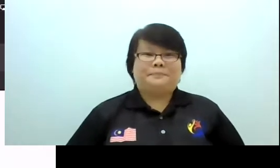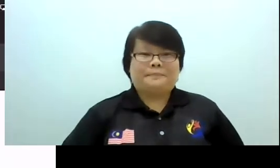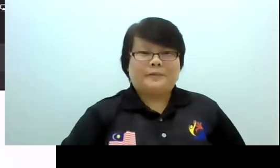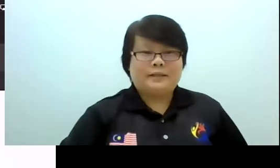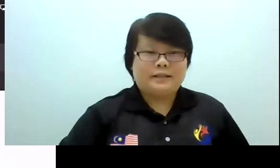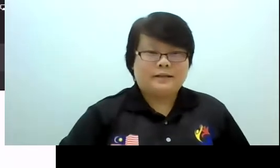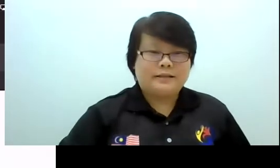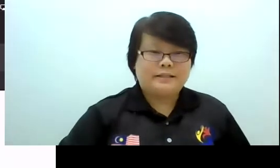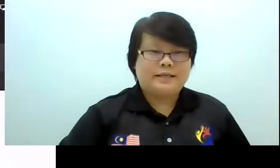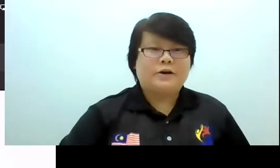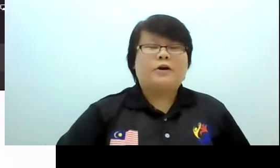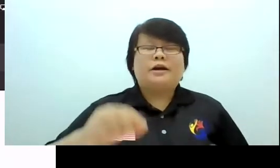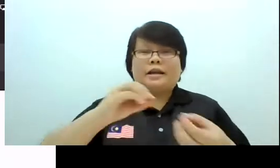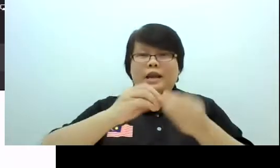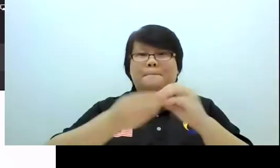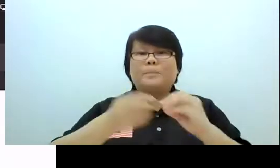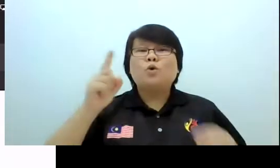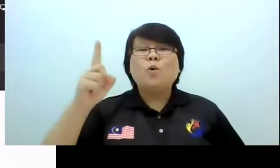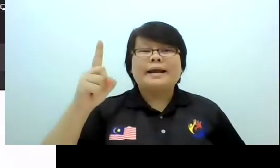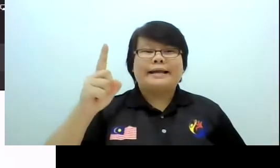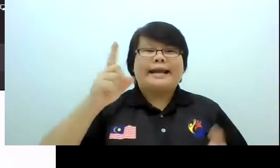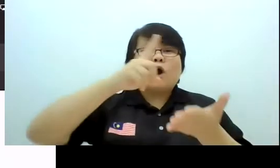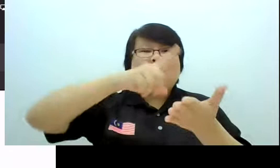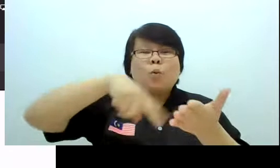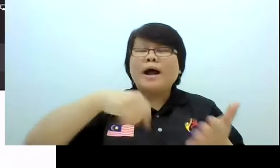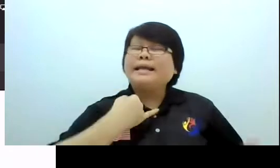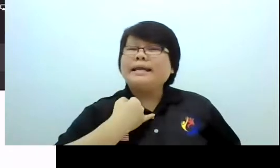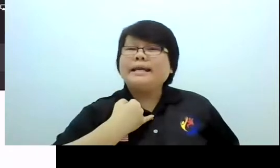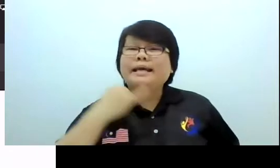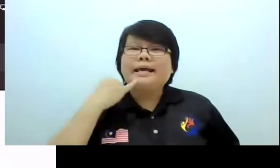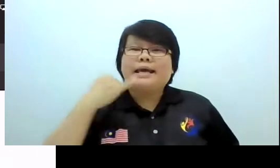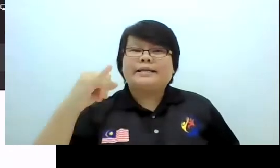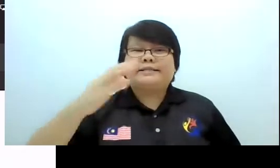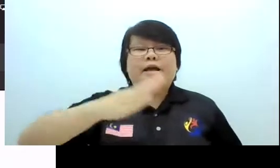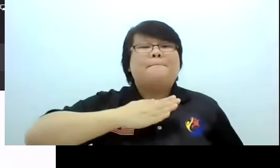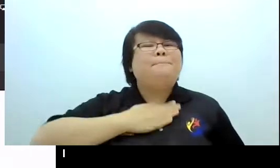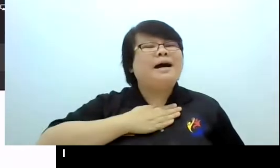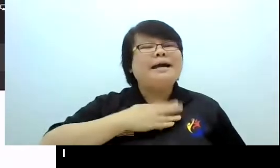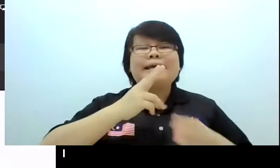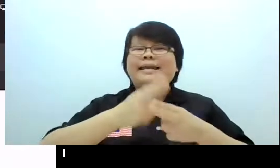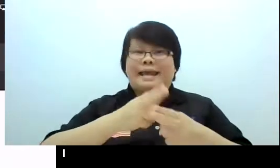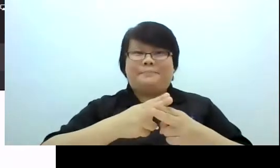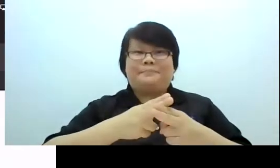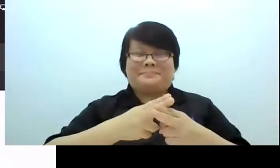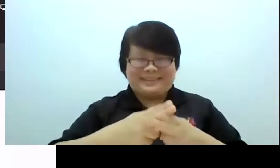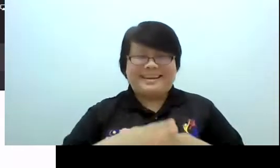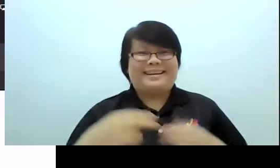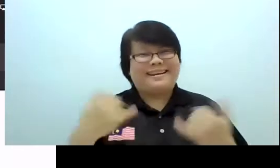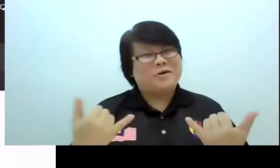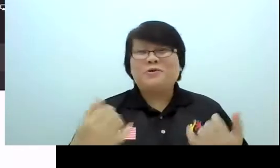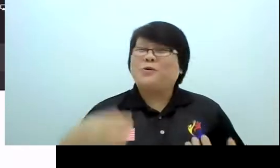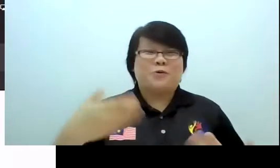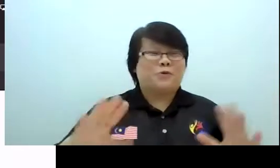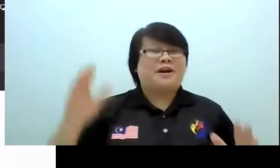Okay, let's see here. Number one, what is my name?